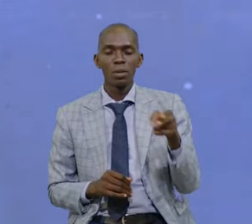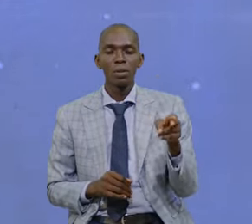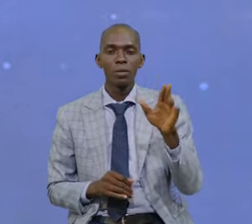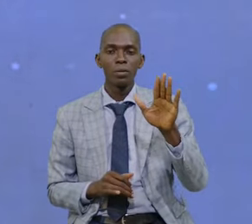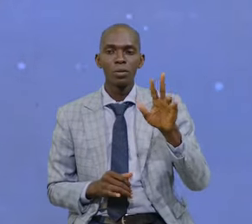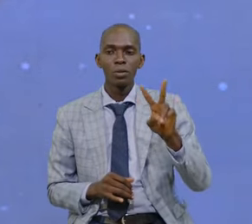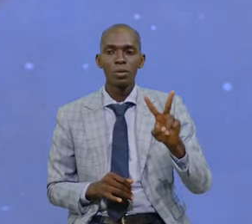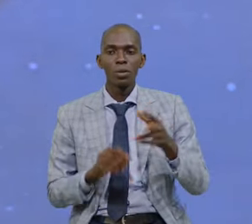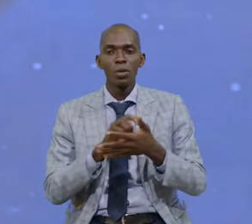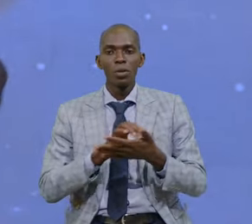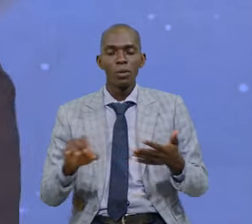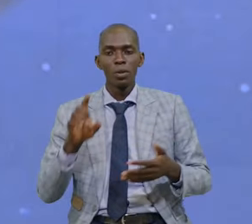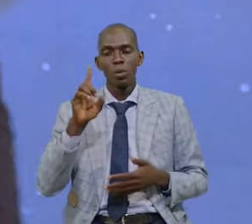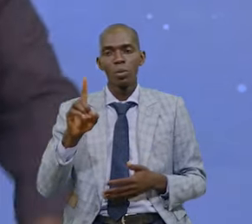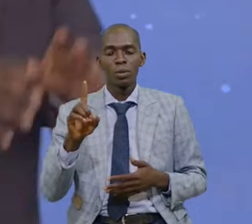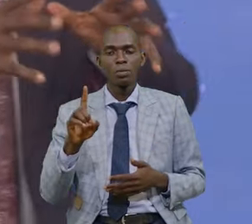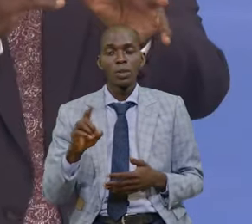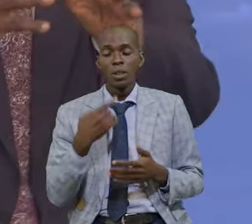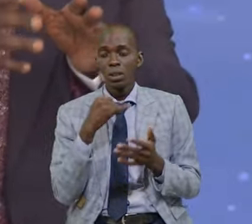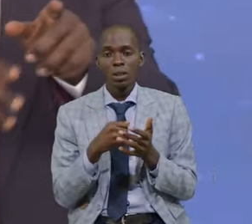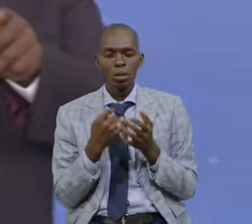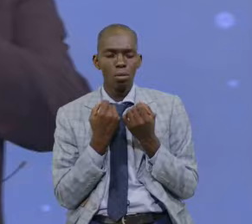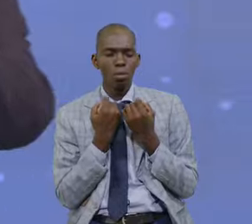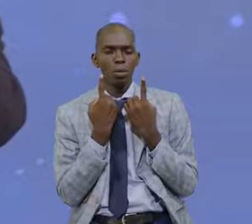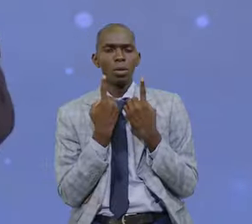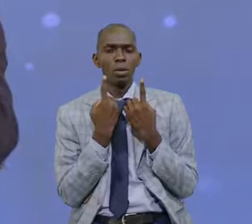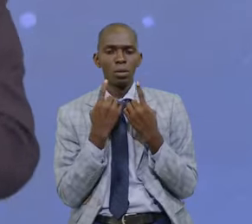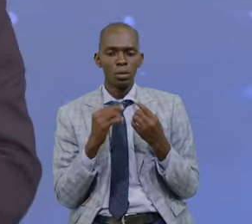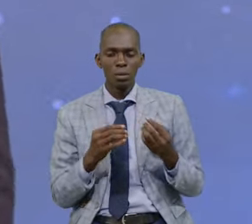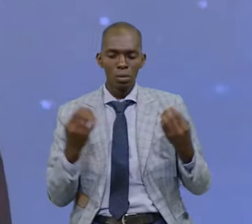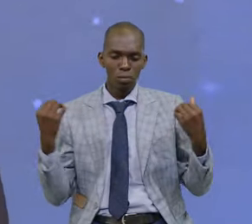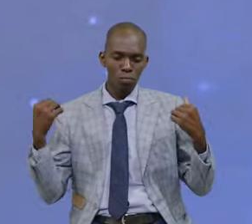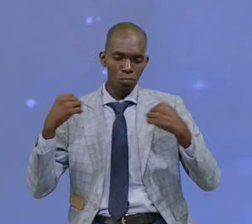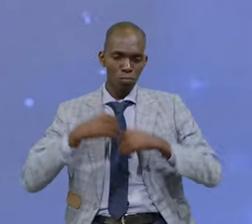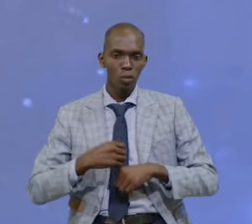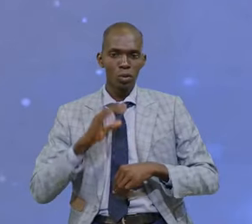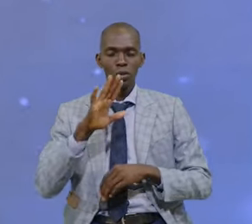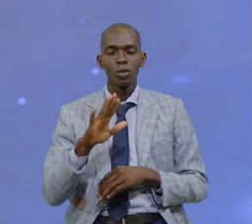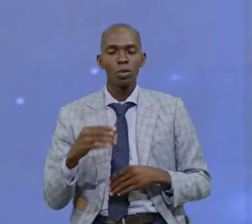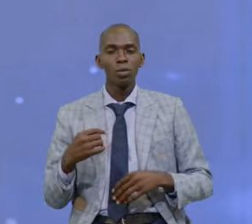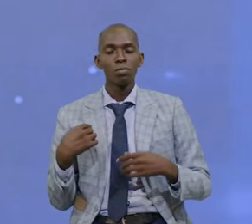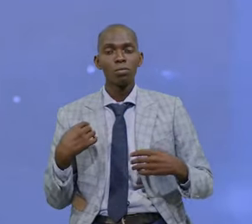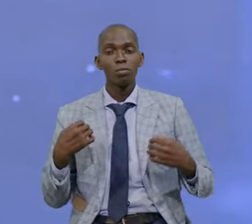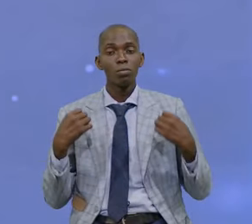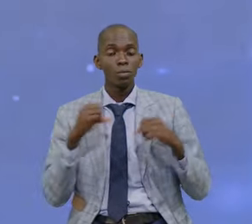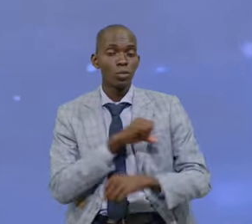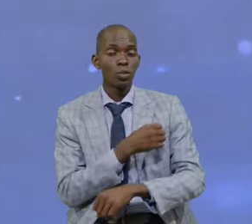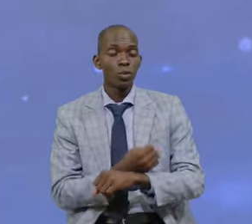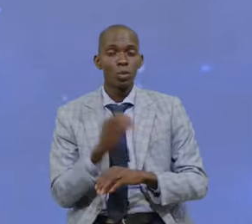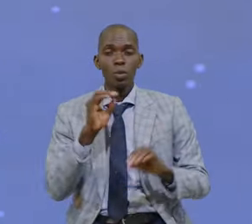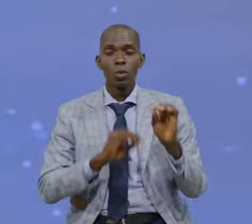1. Awake, awake, put on thy strength, O Zion. Put on